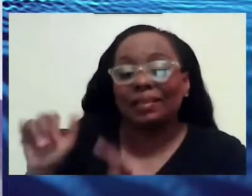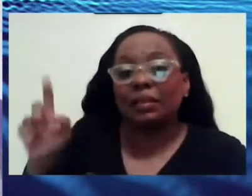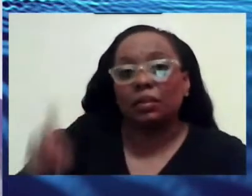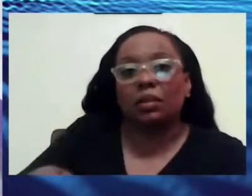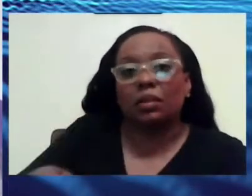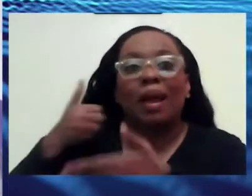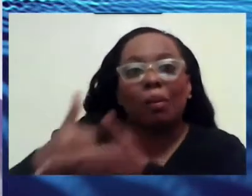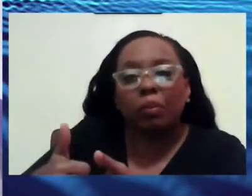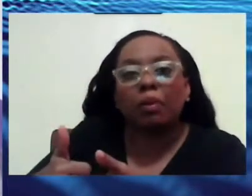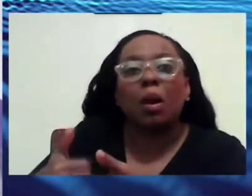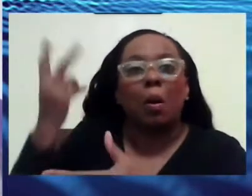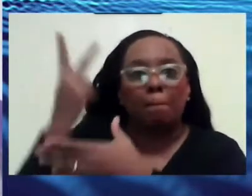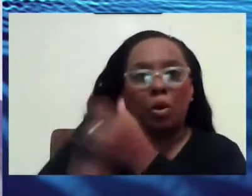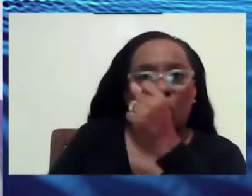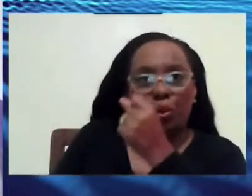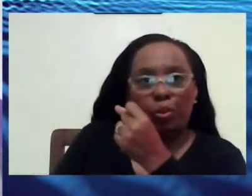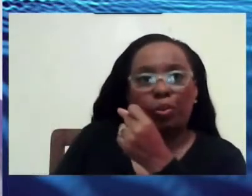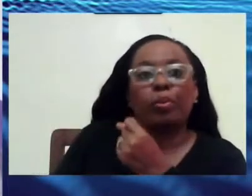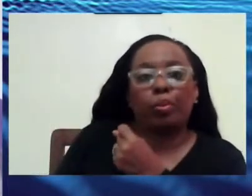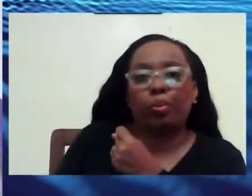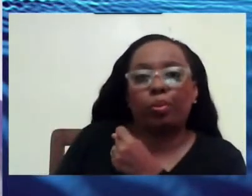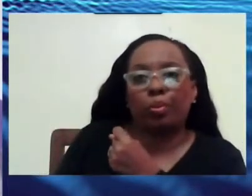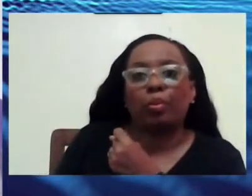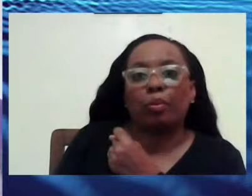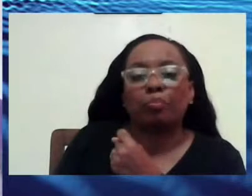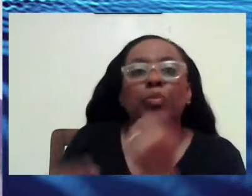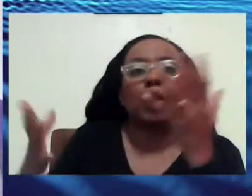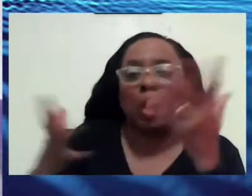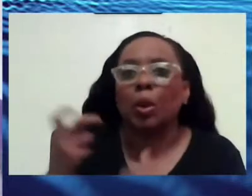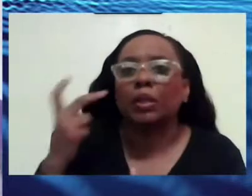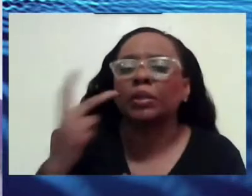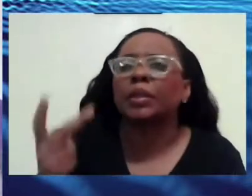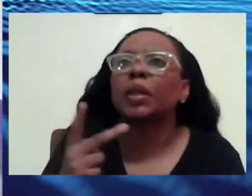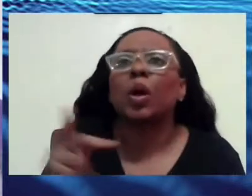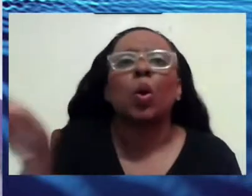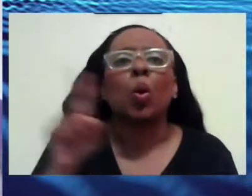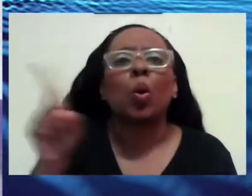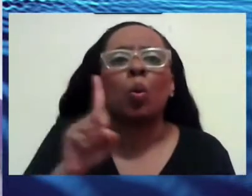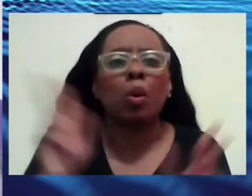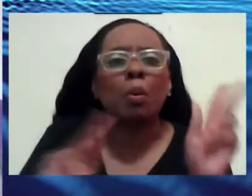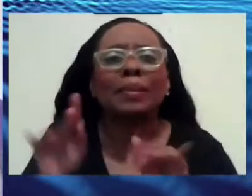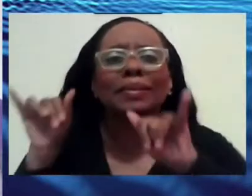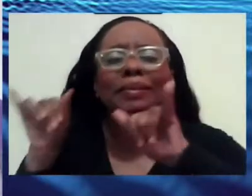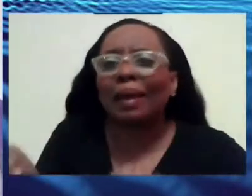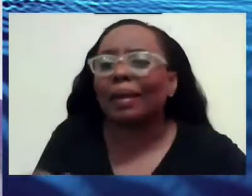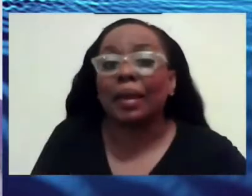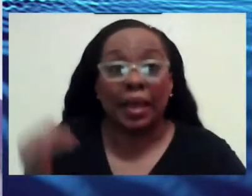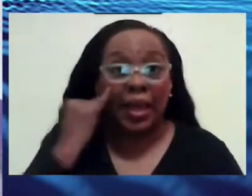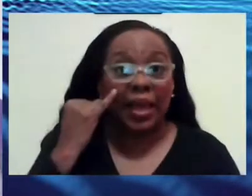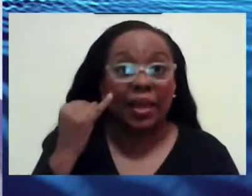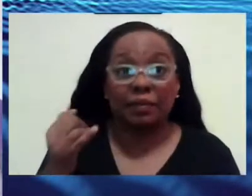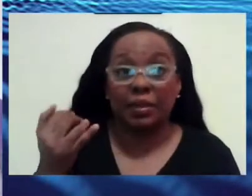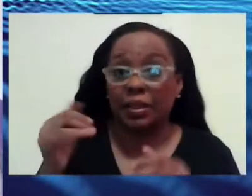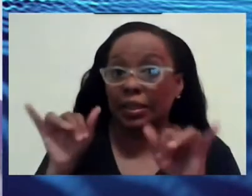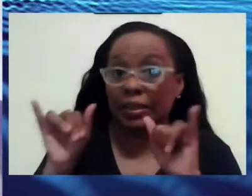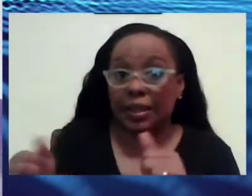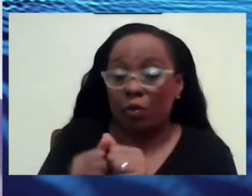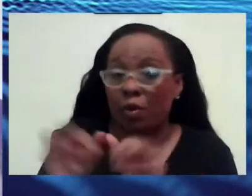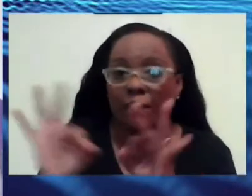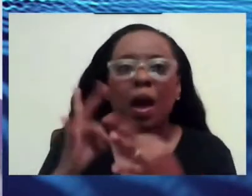additional call upon those families to provide for the persons who are staying with them. And the government